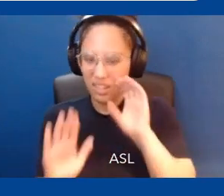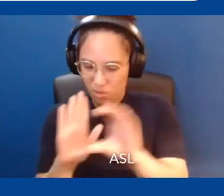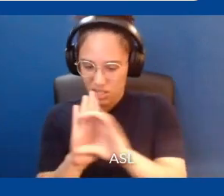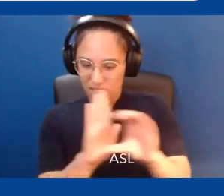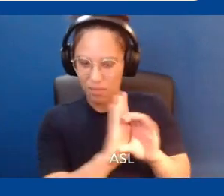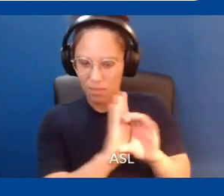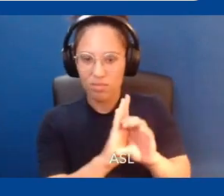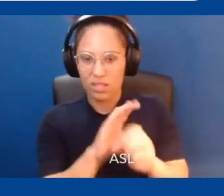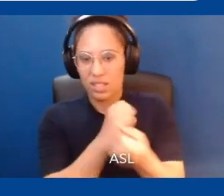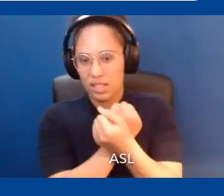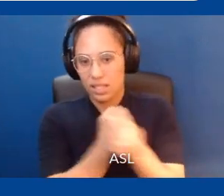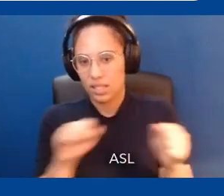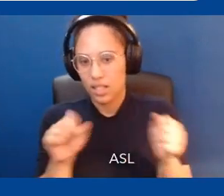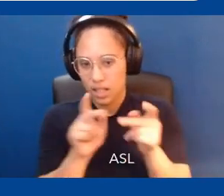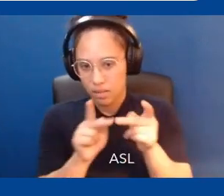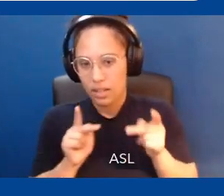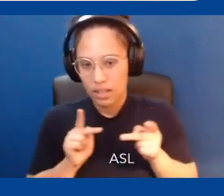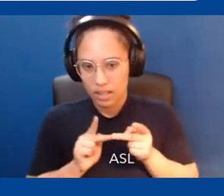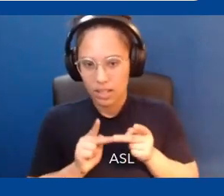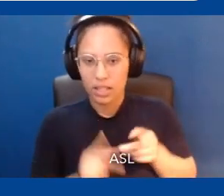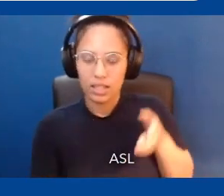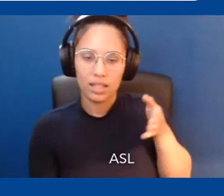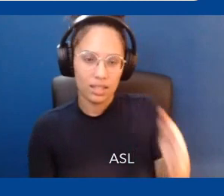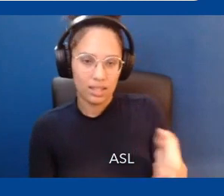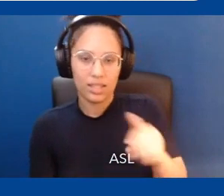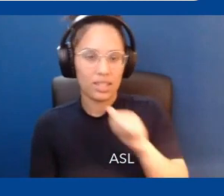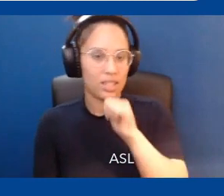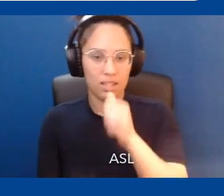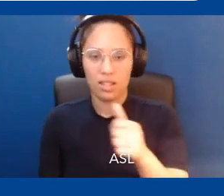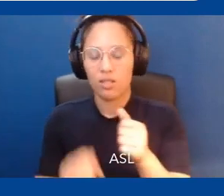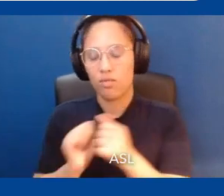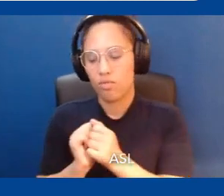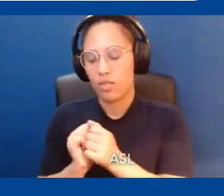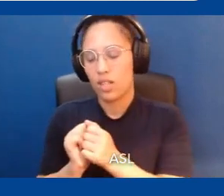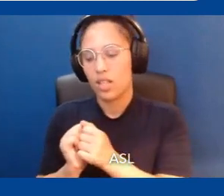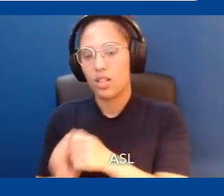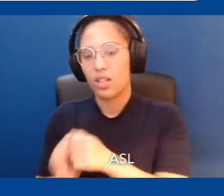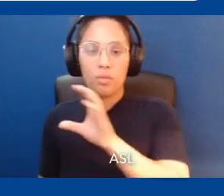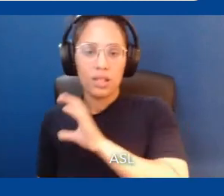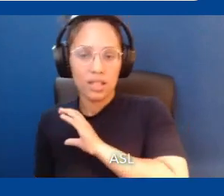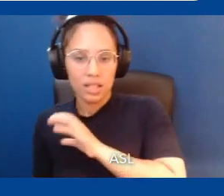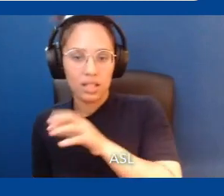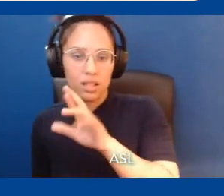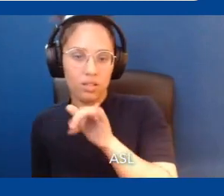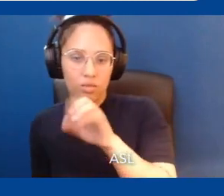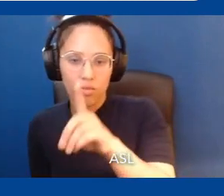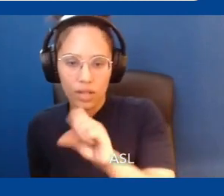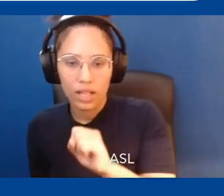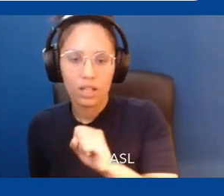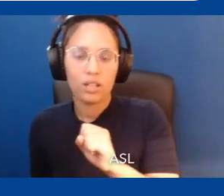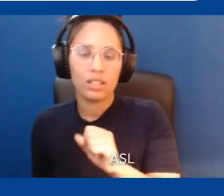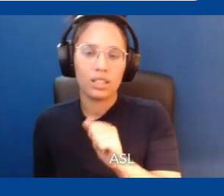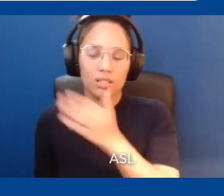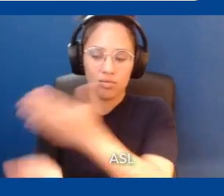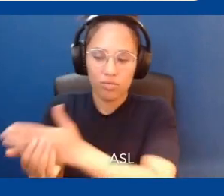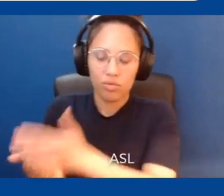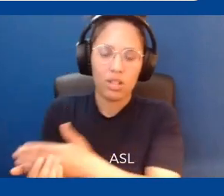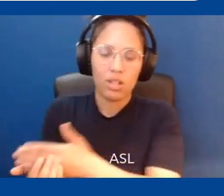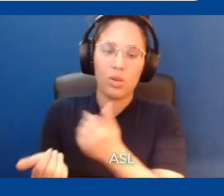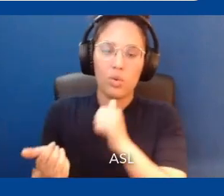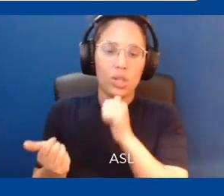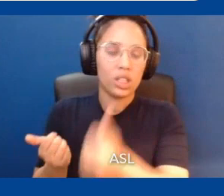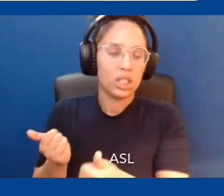be, not the police records, not us, like, not us without them,